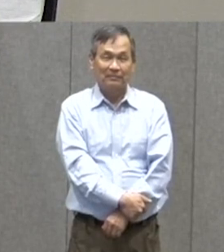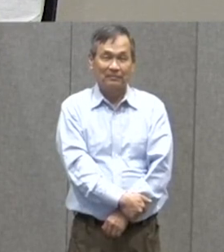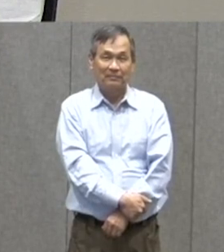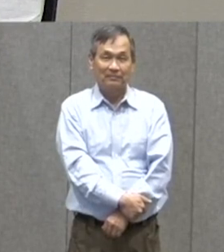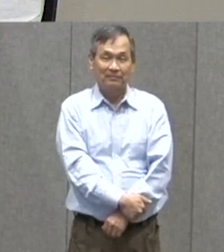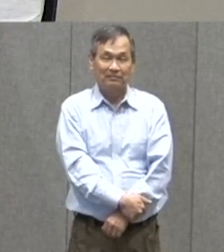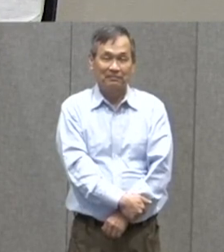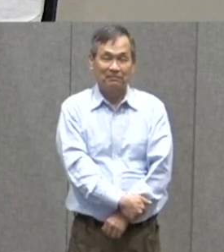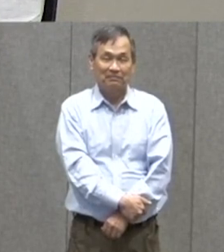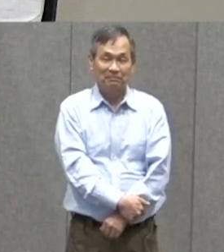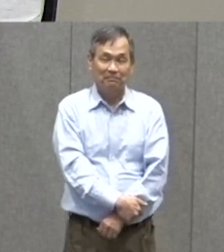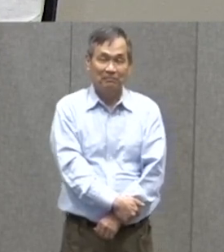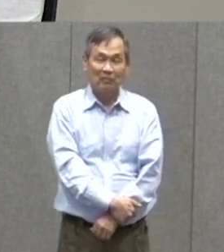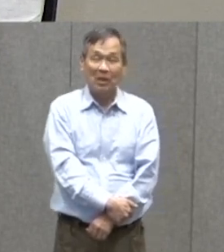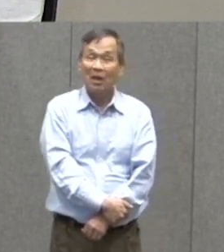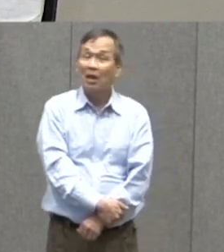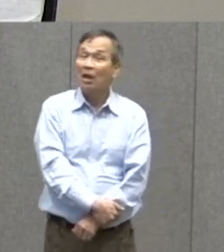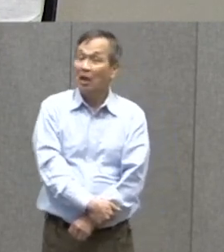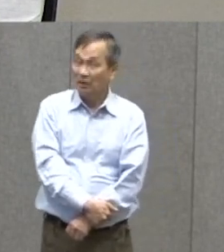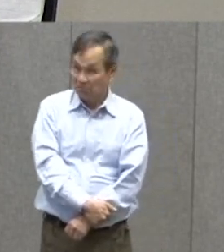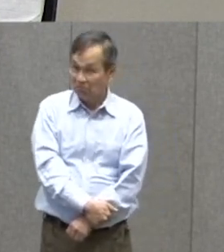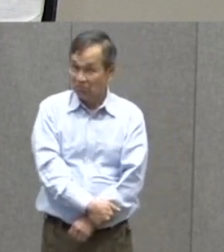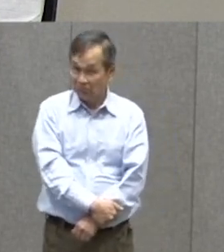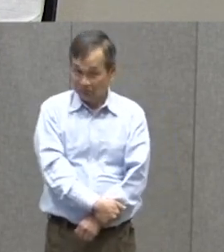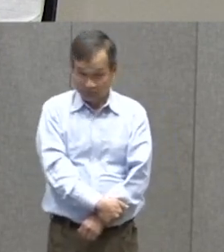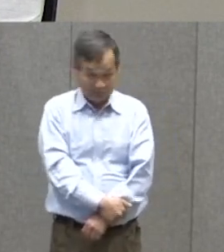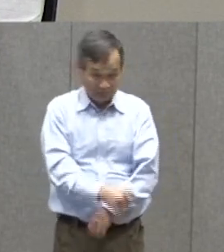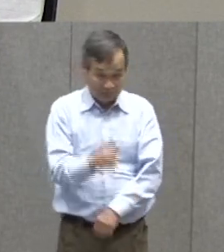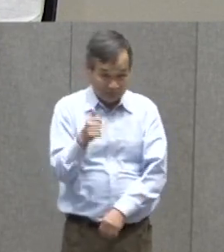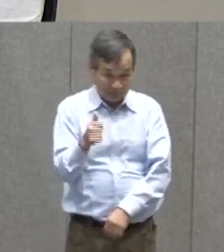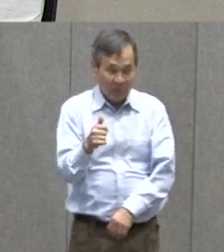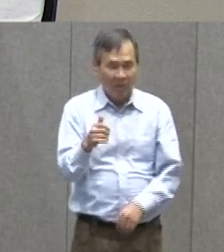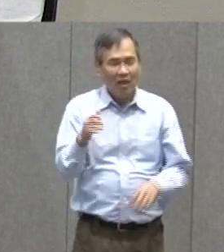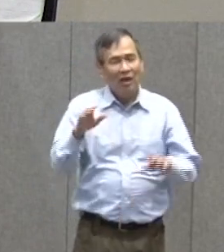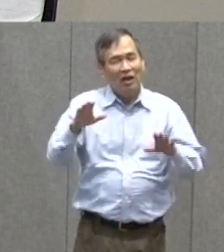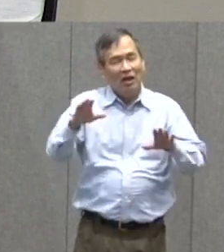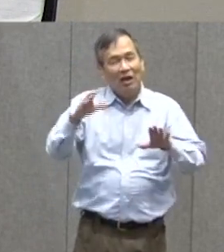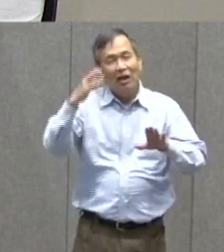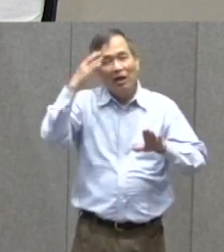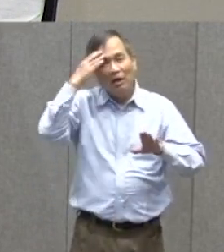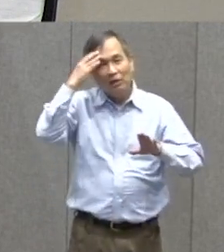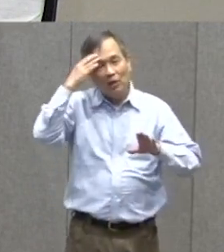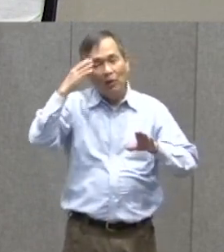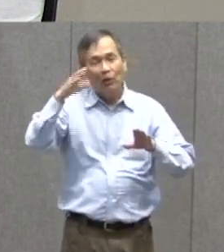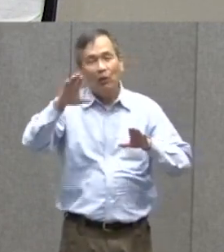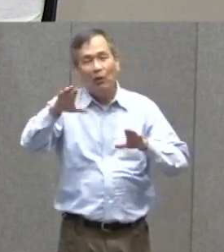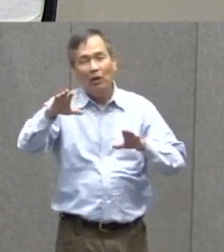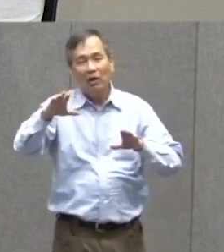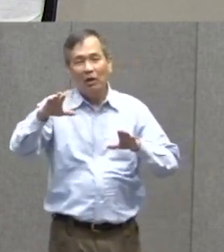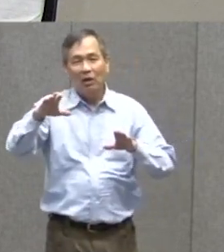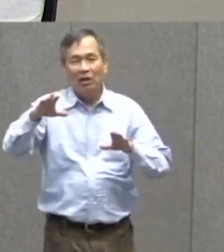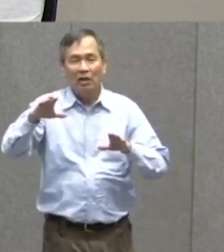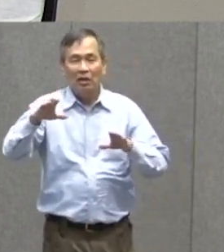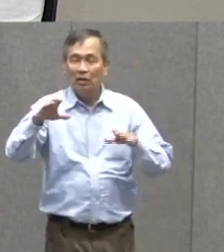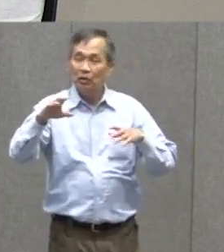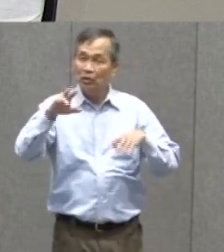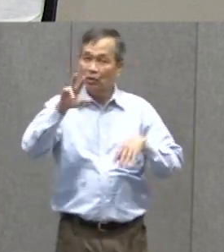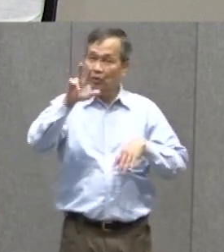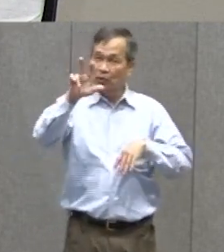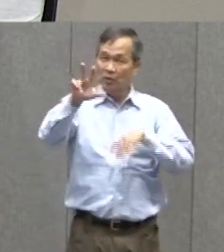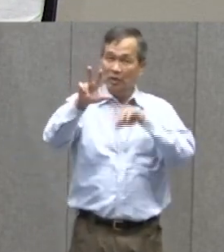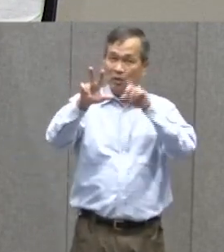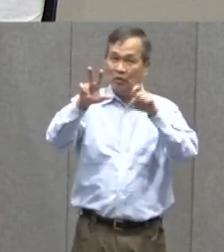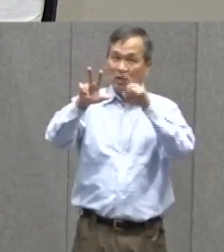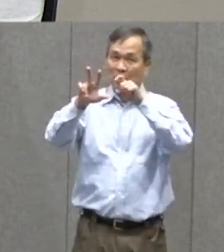Okay, I know I probably didn't give you a lot of time, but hopefully you wrote down, remember, up to 3 questions. So if you wrote